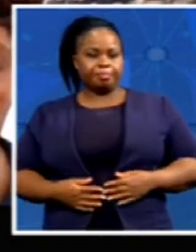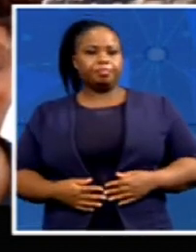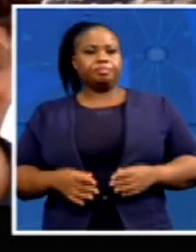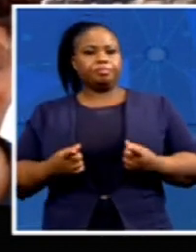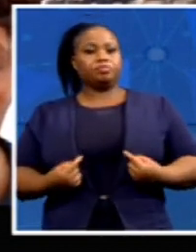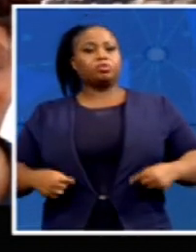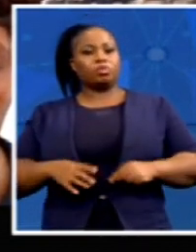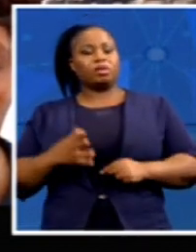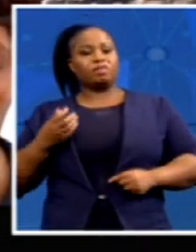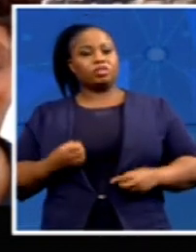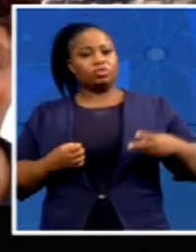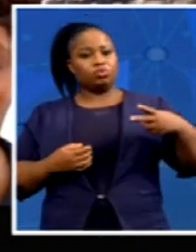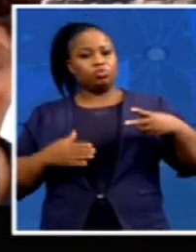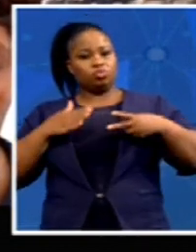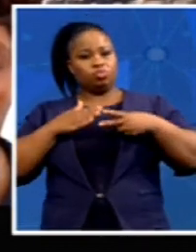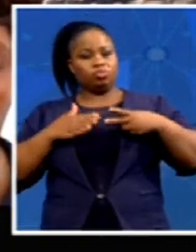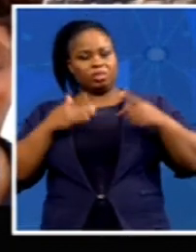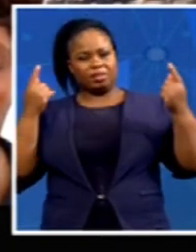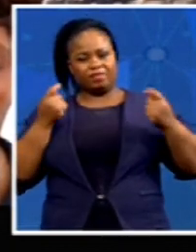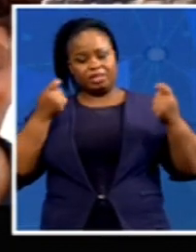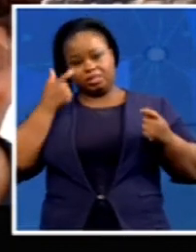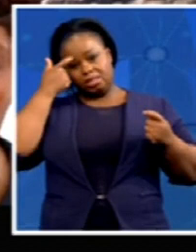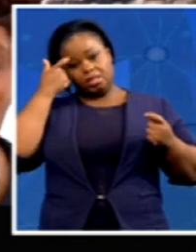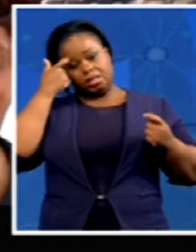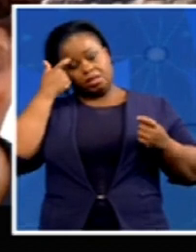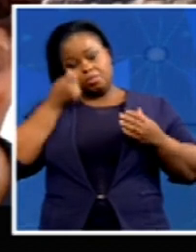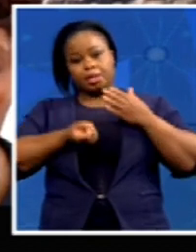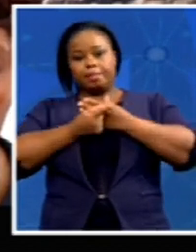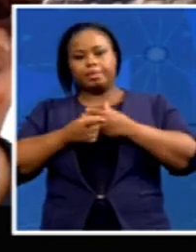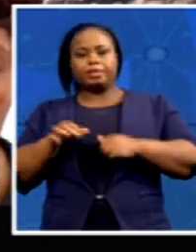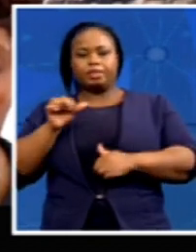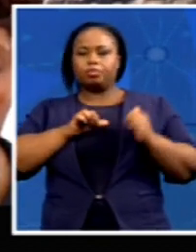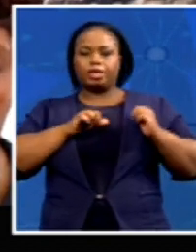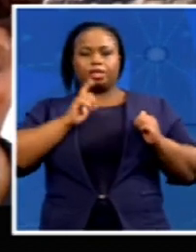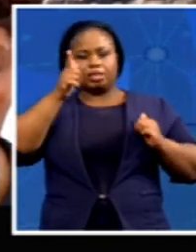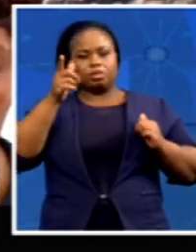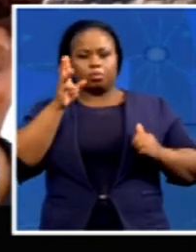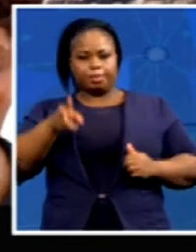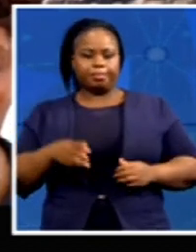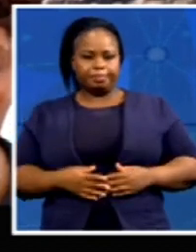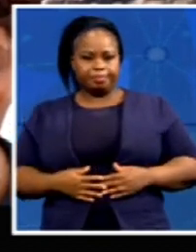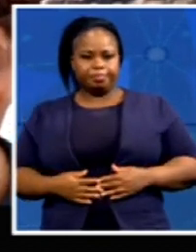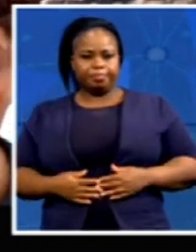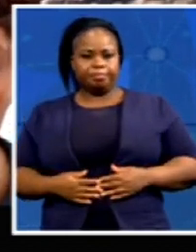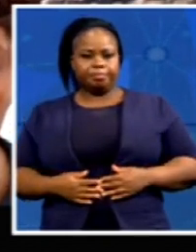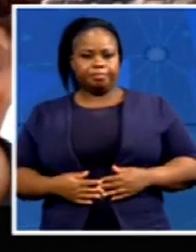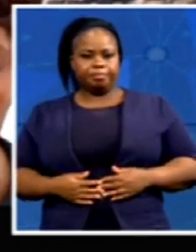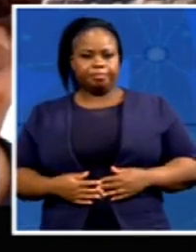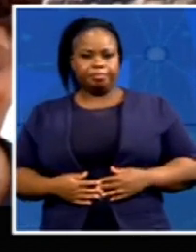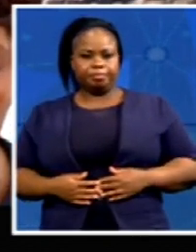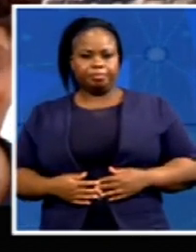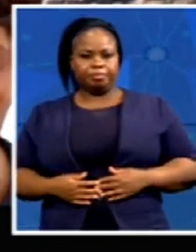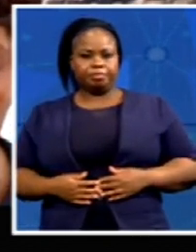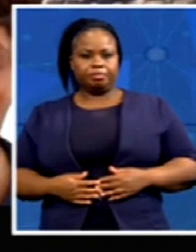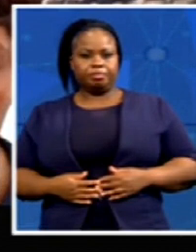and we will come back to this in due course. First of all, there's going to be an update on